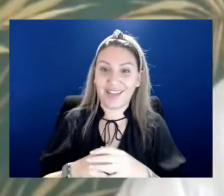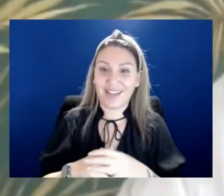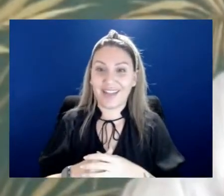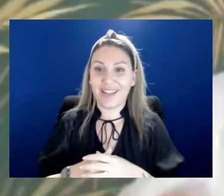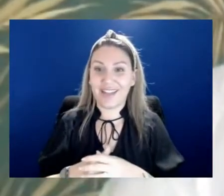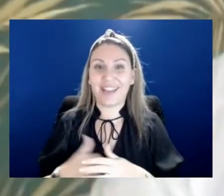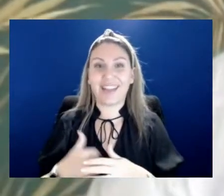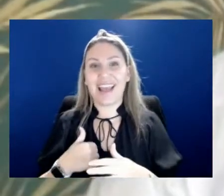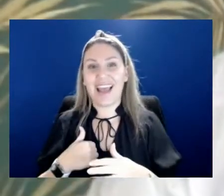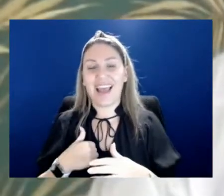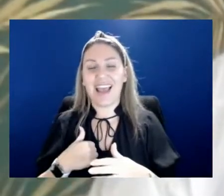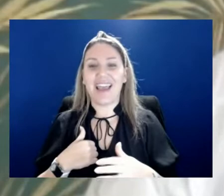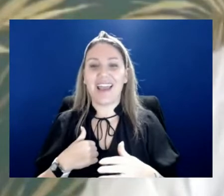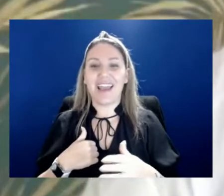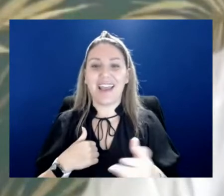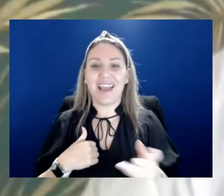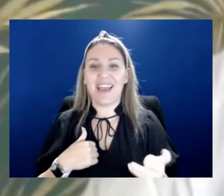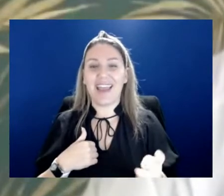a